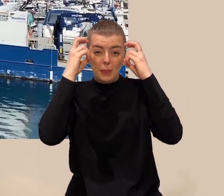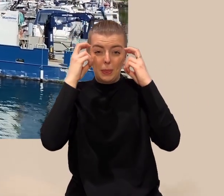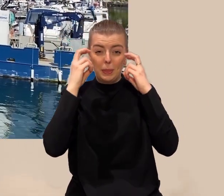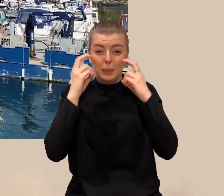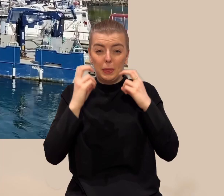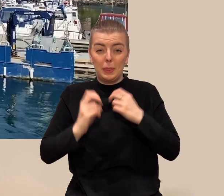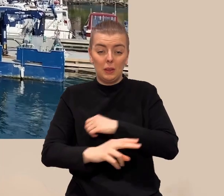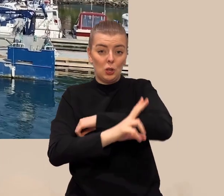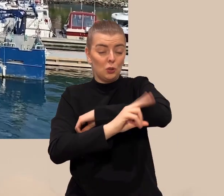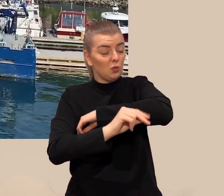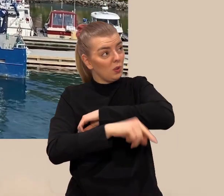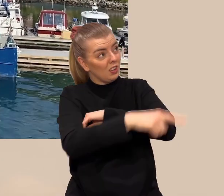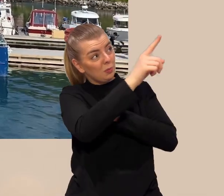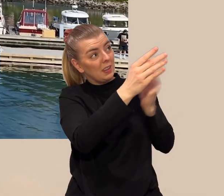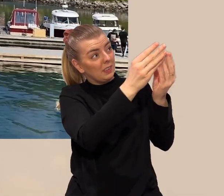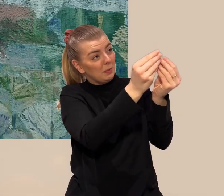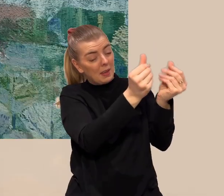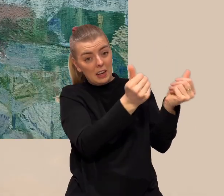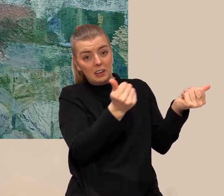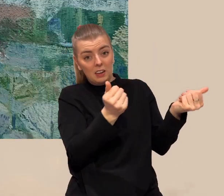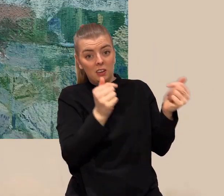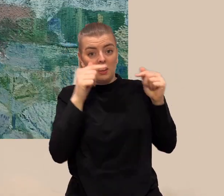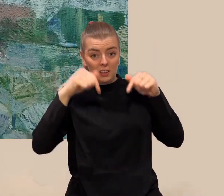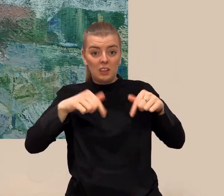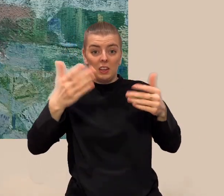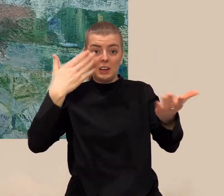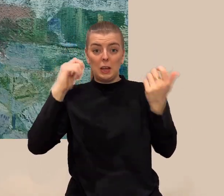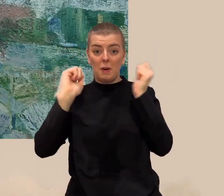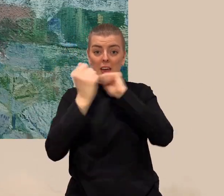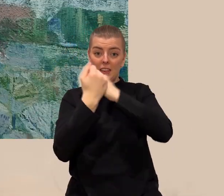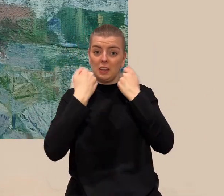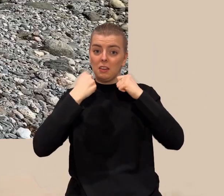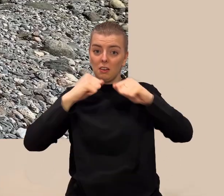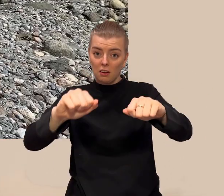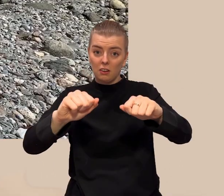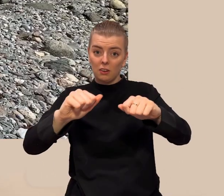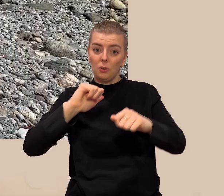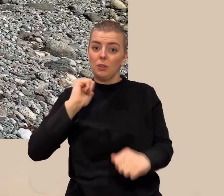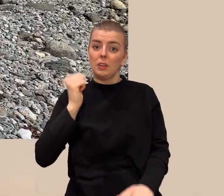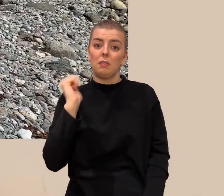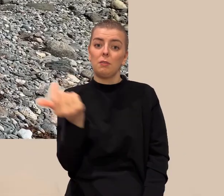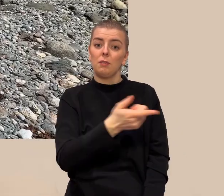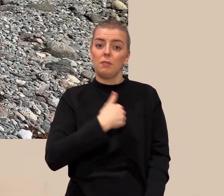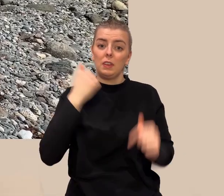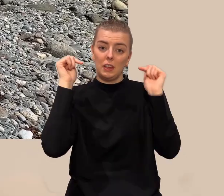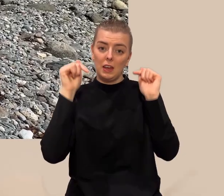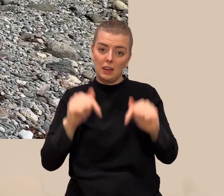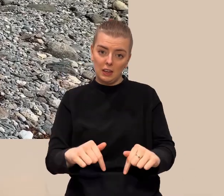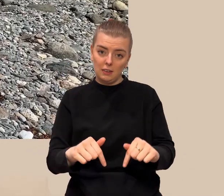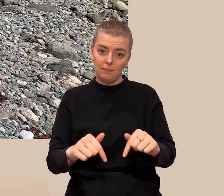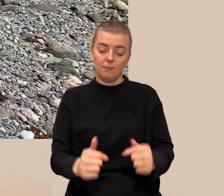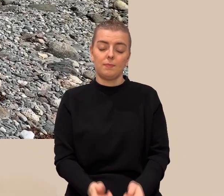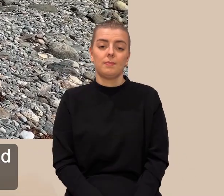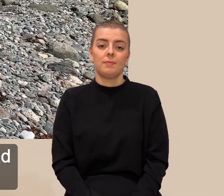roasting here. The snow's on the hills melting. This is climate change in action. This is part of the reason why we're where we are,